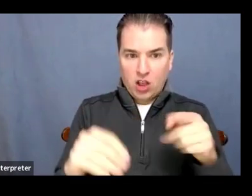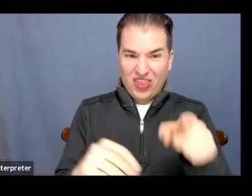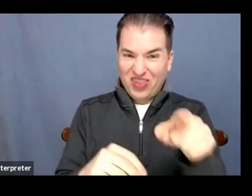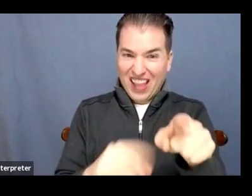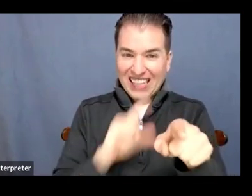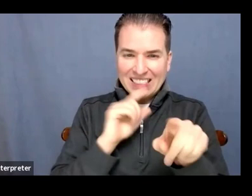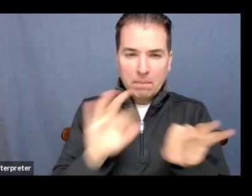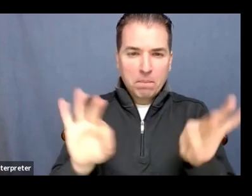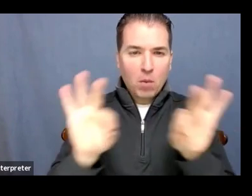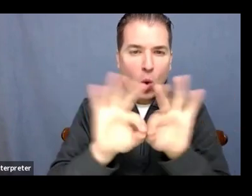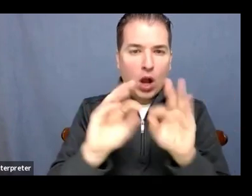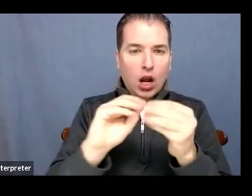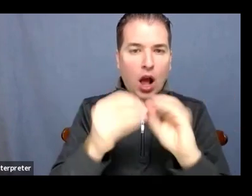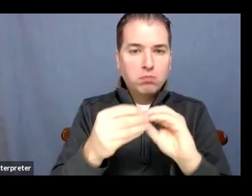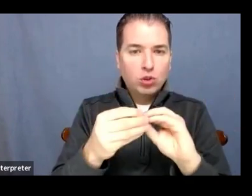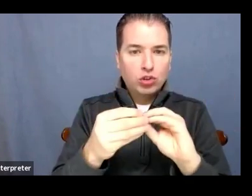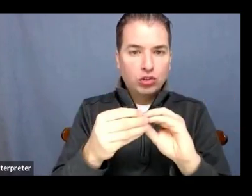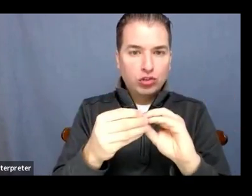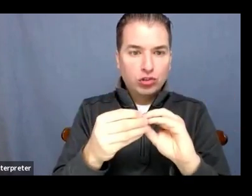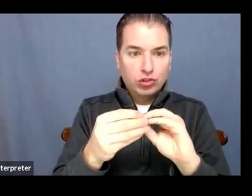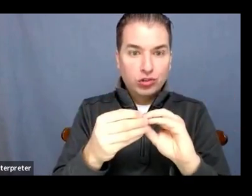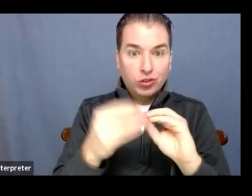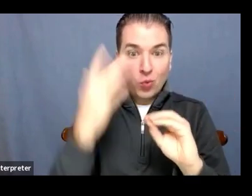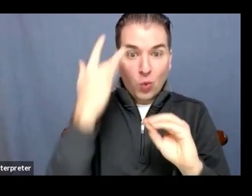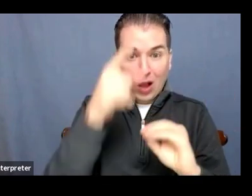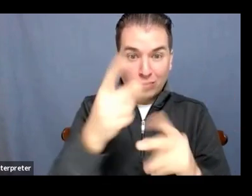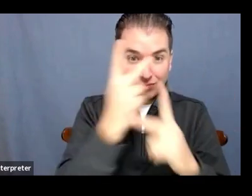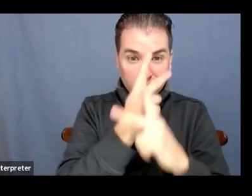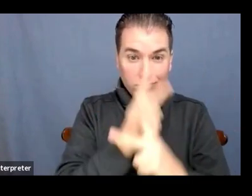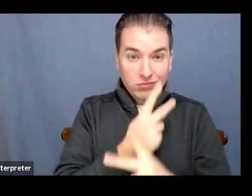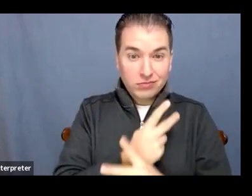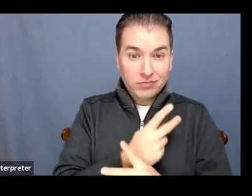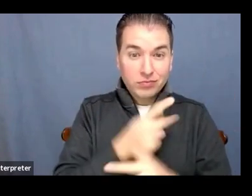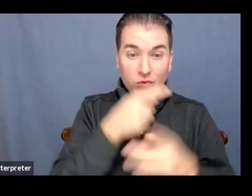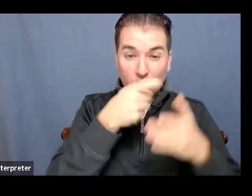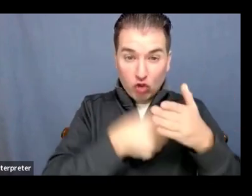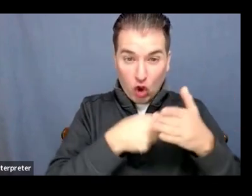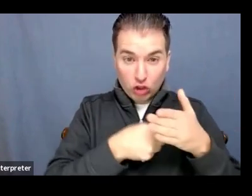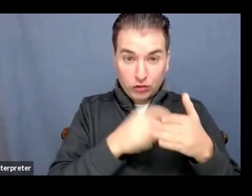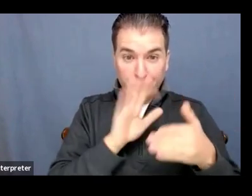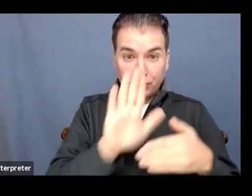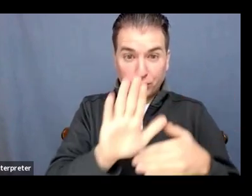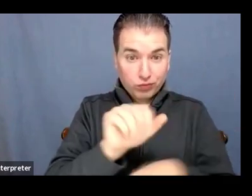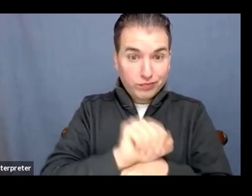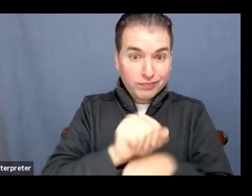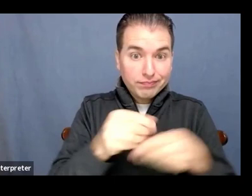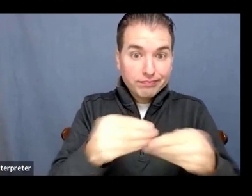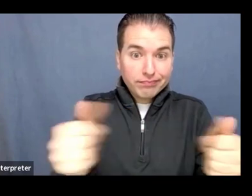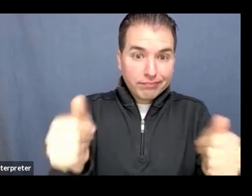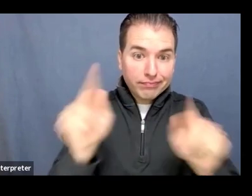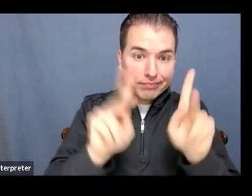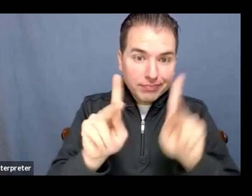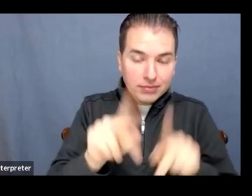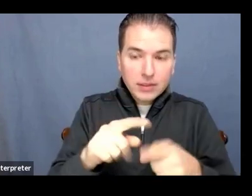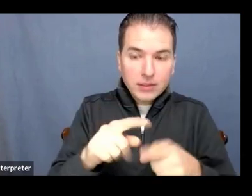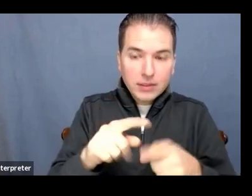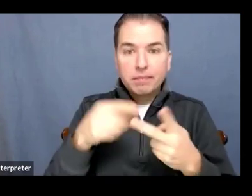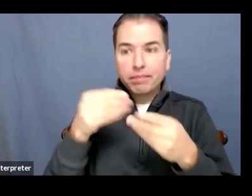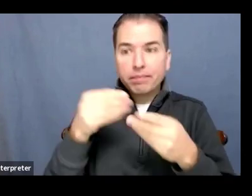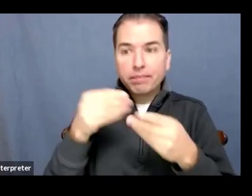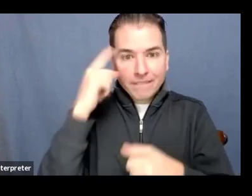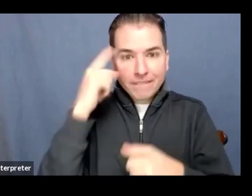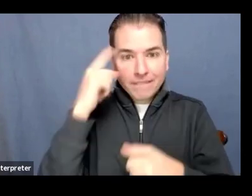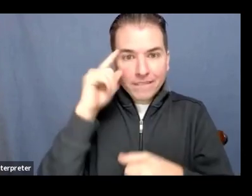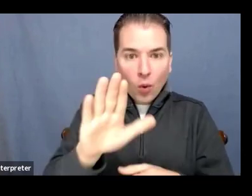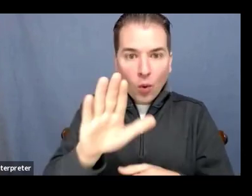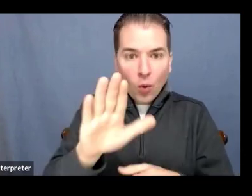right? It's the number after your cost of goods, after the costs of direct labor and direct materials to deliver